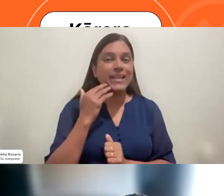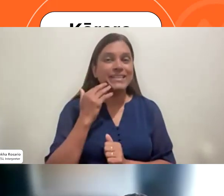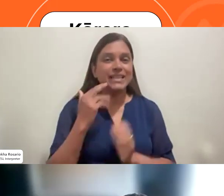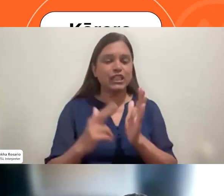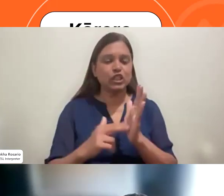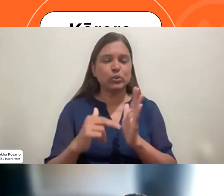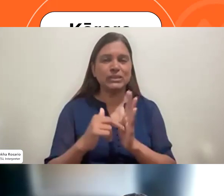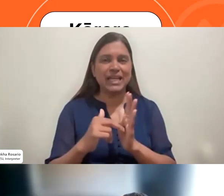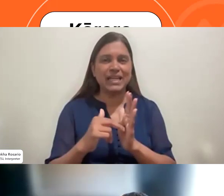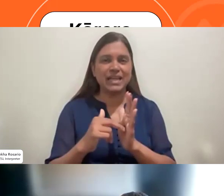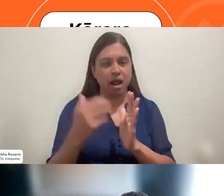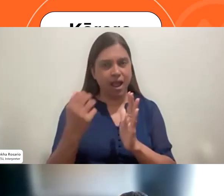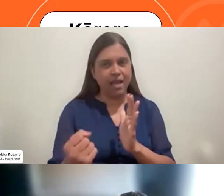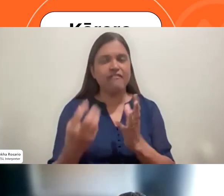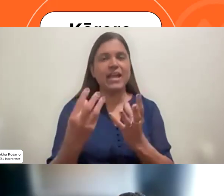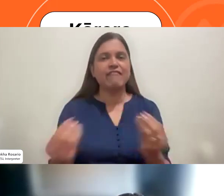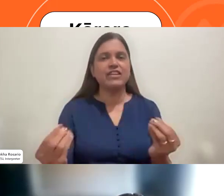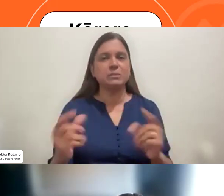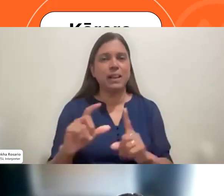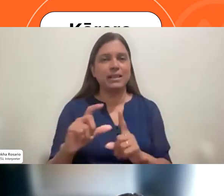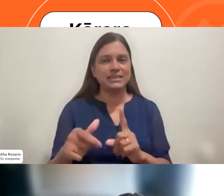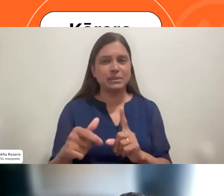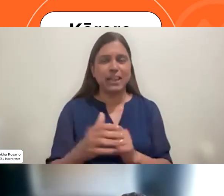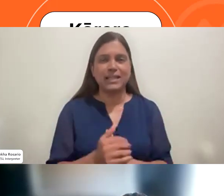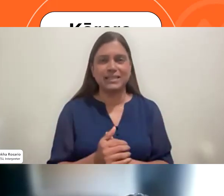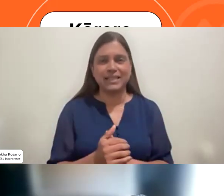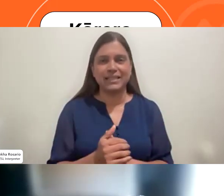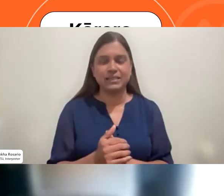invisible disabilities, and I understand that this offers